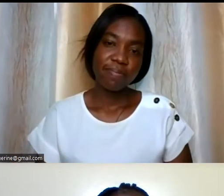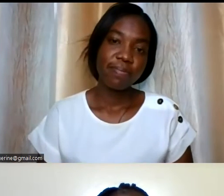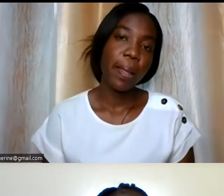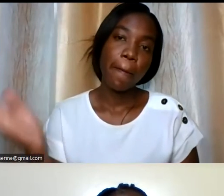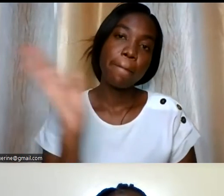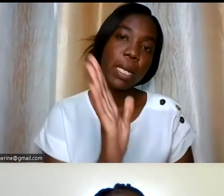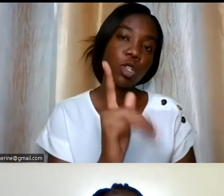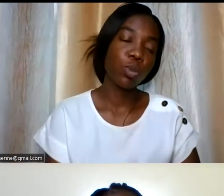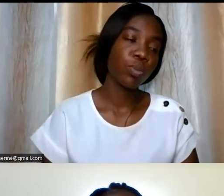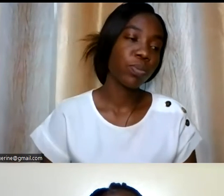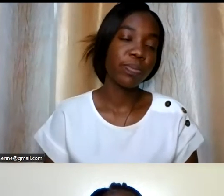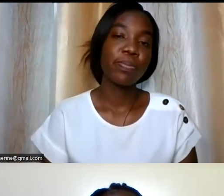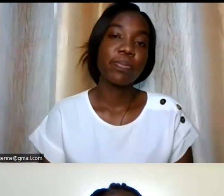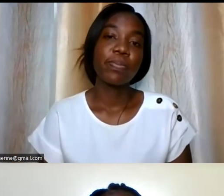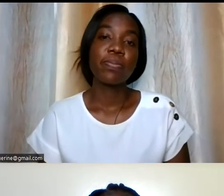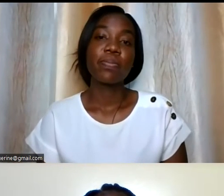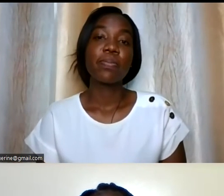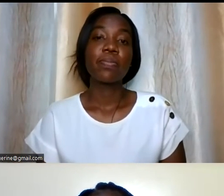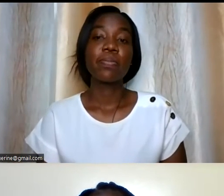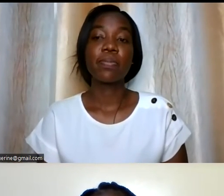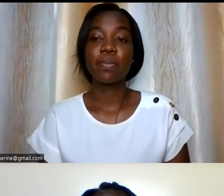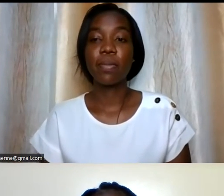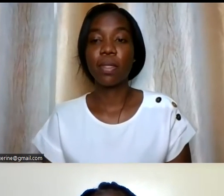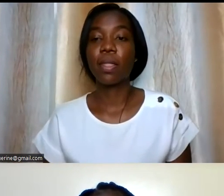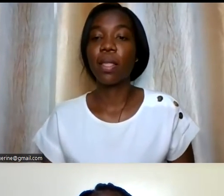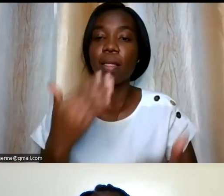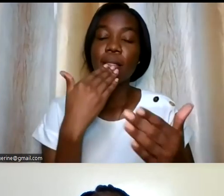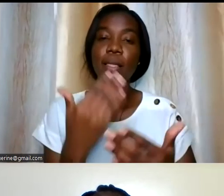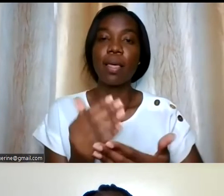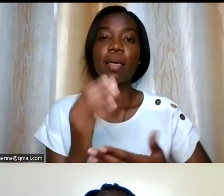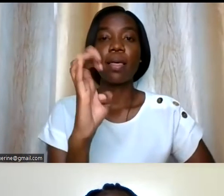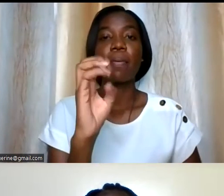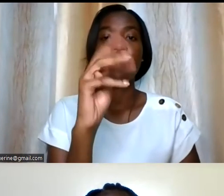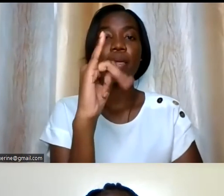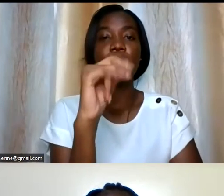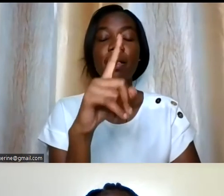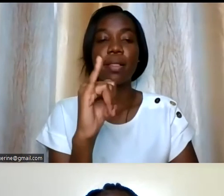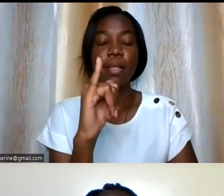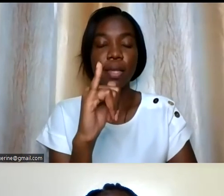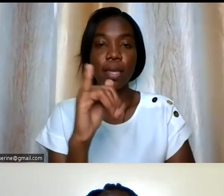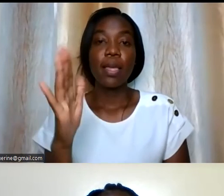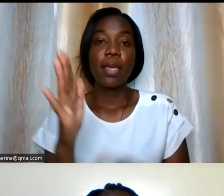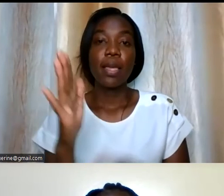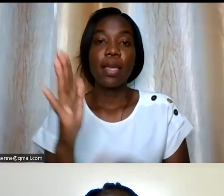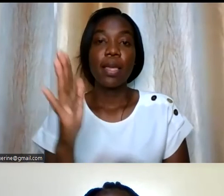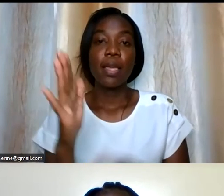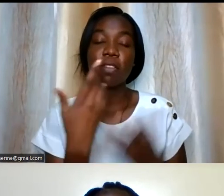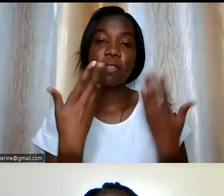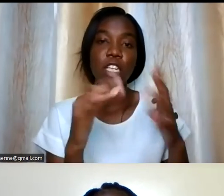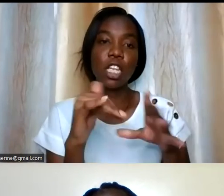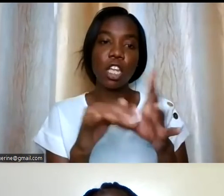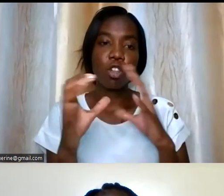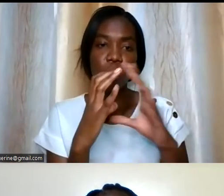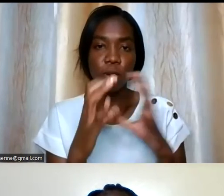you. Thank you, Emily. And you've just mentioned that in communication, we